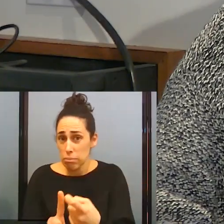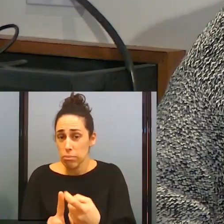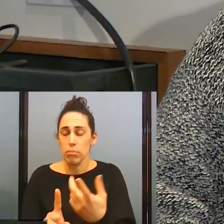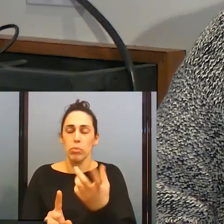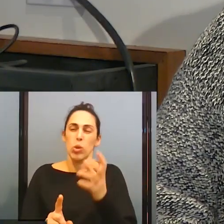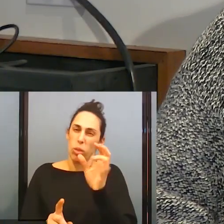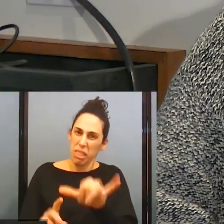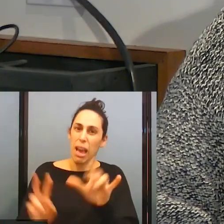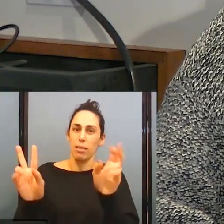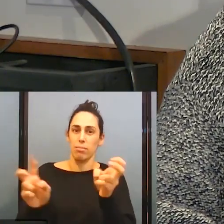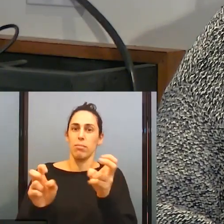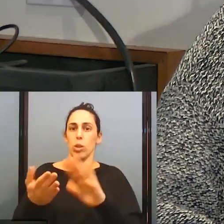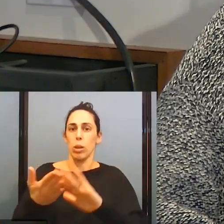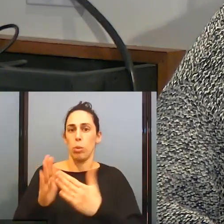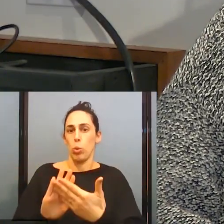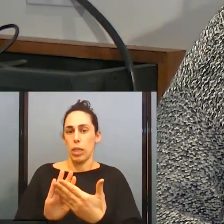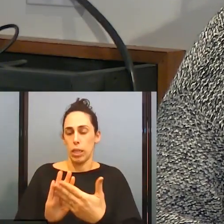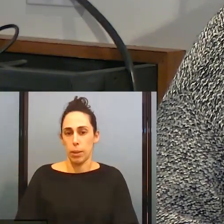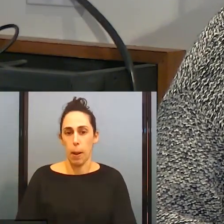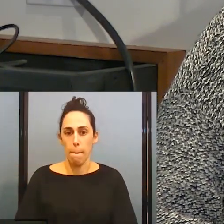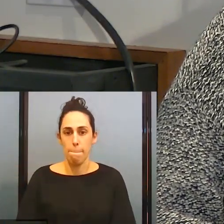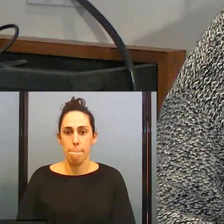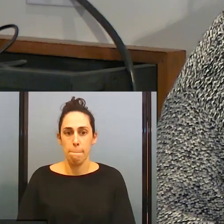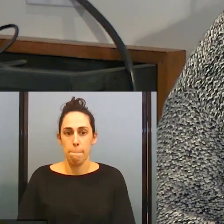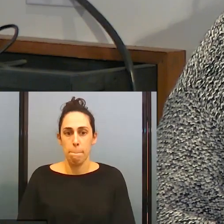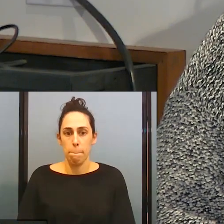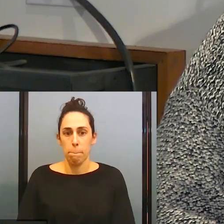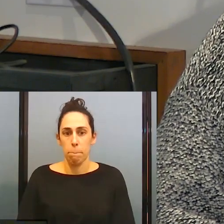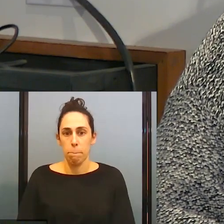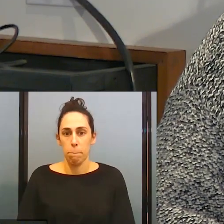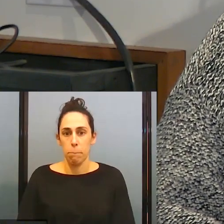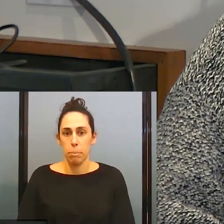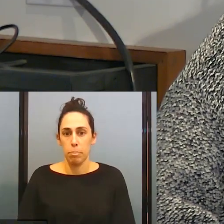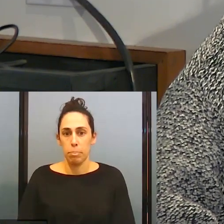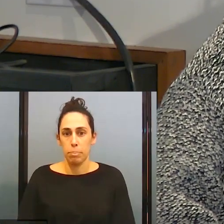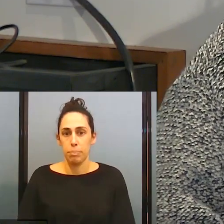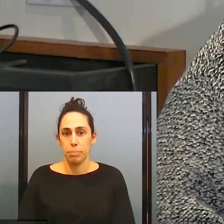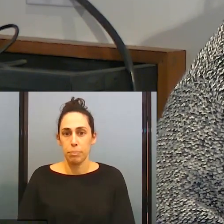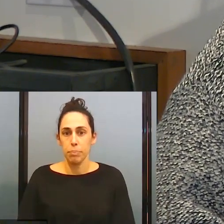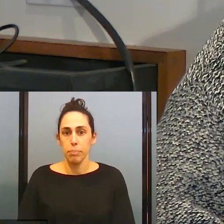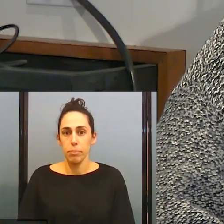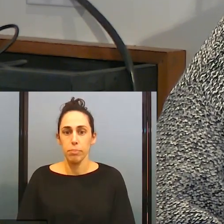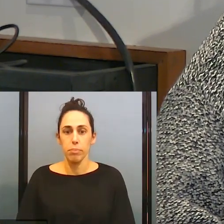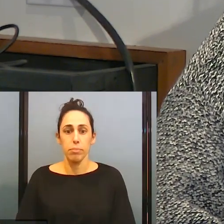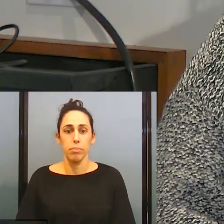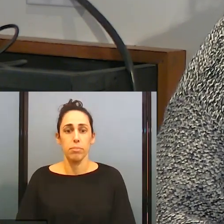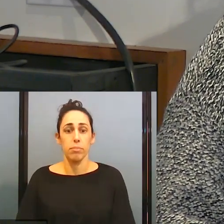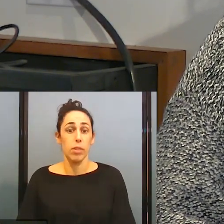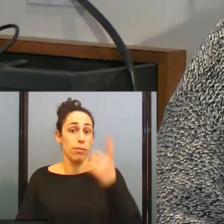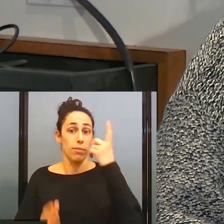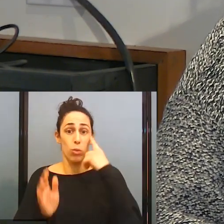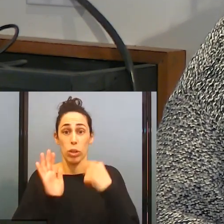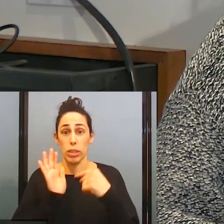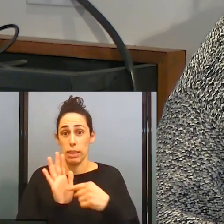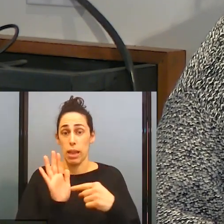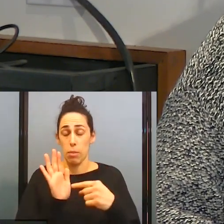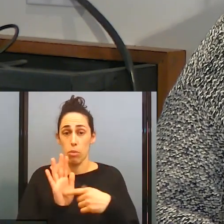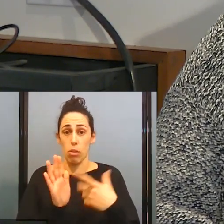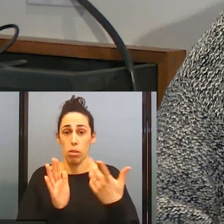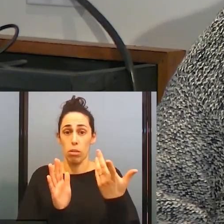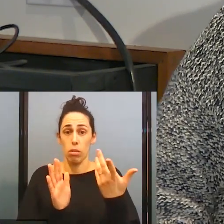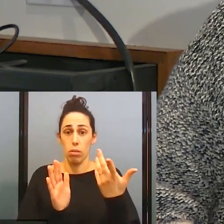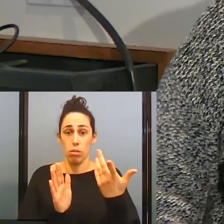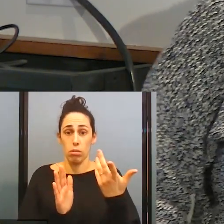one of the things that we use honorariums from events like this for is to contribute to a fund like that.